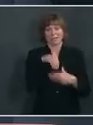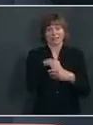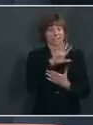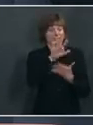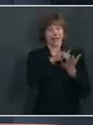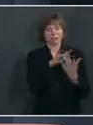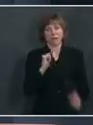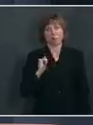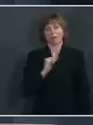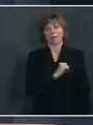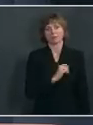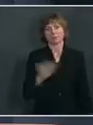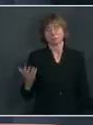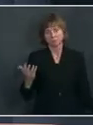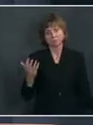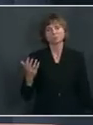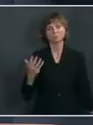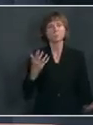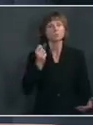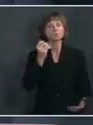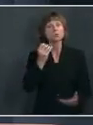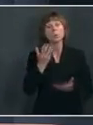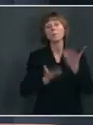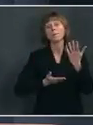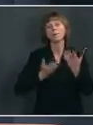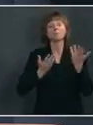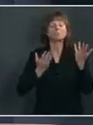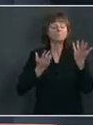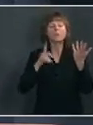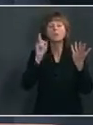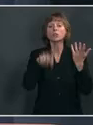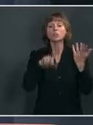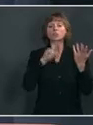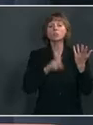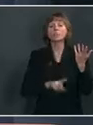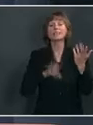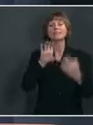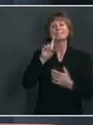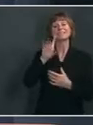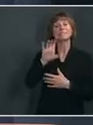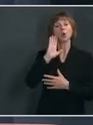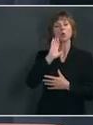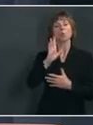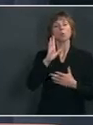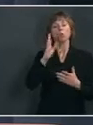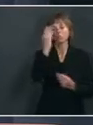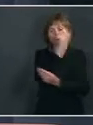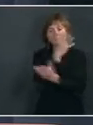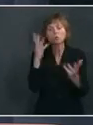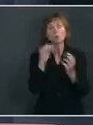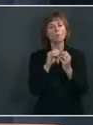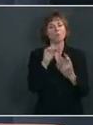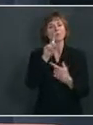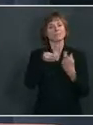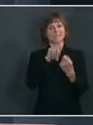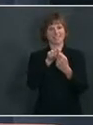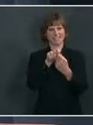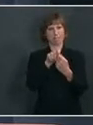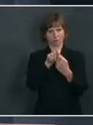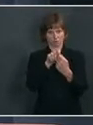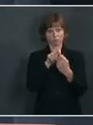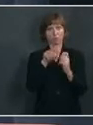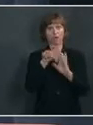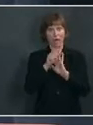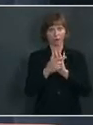downtown Atlanta, right? So there needs to be the CDC will issue more specific guidelines